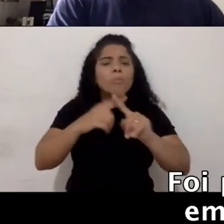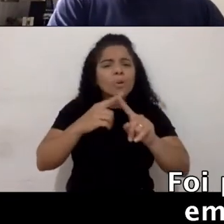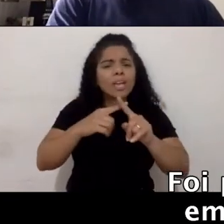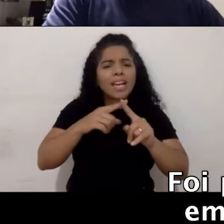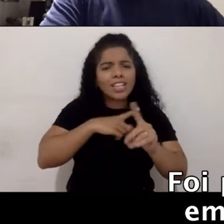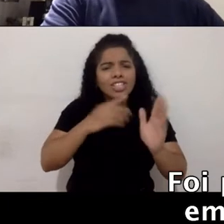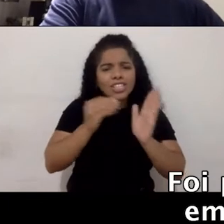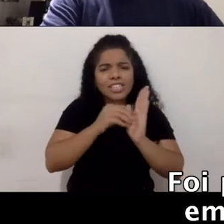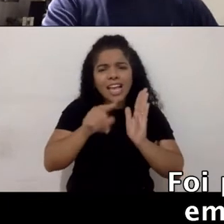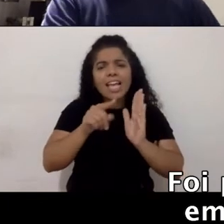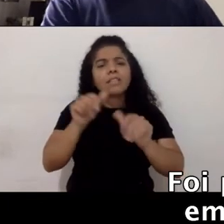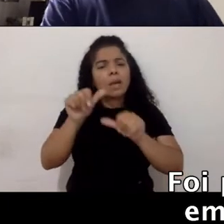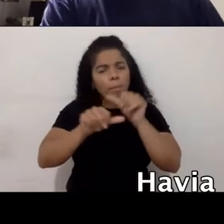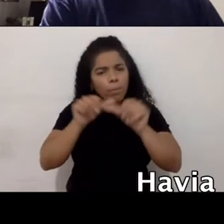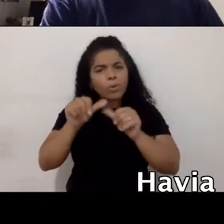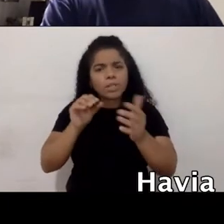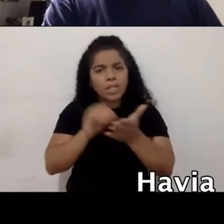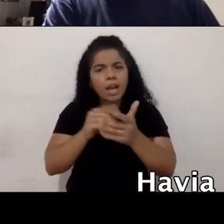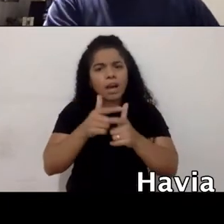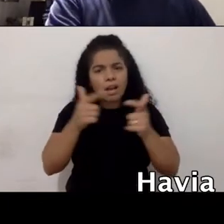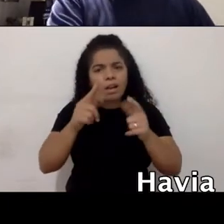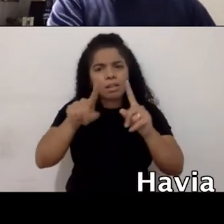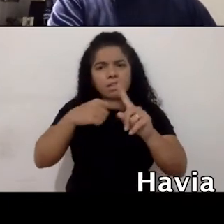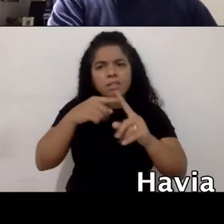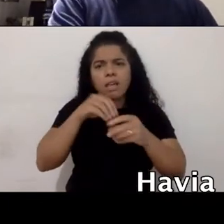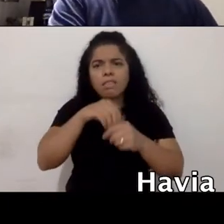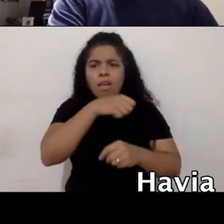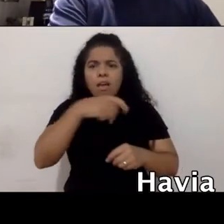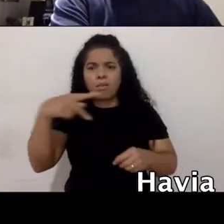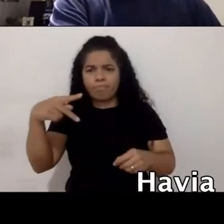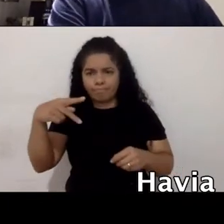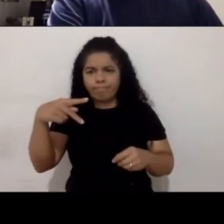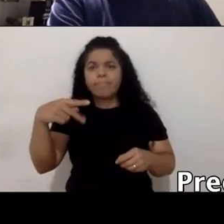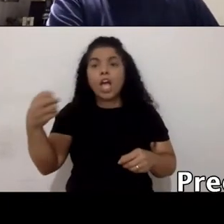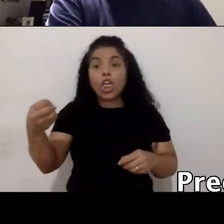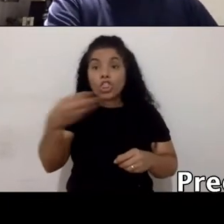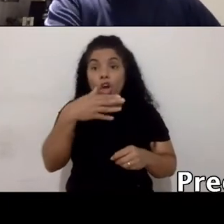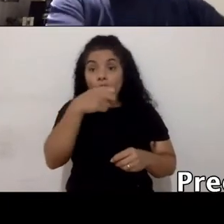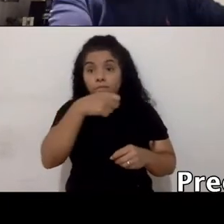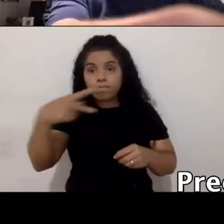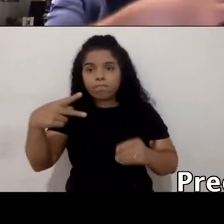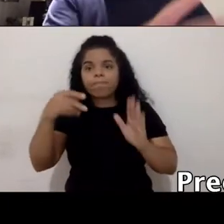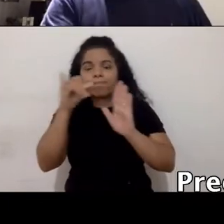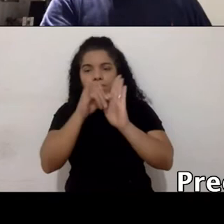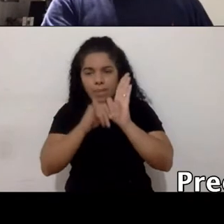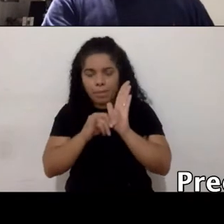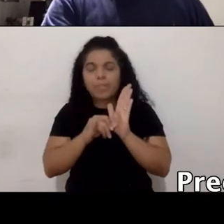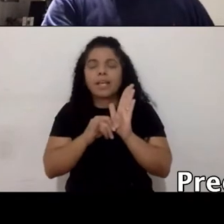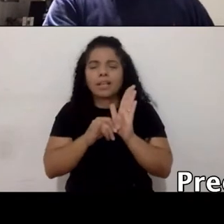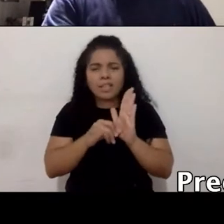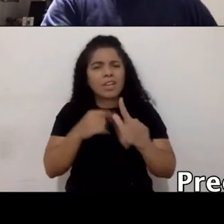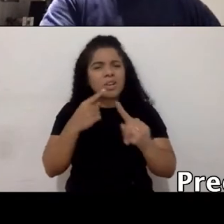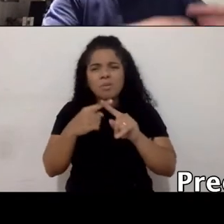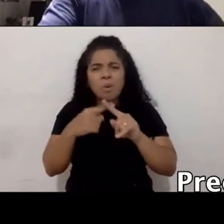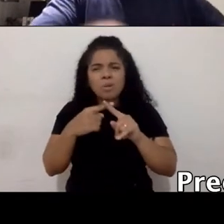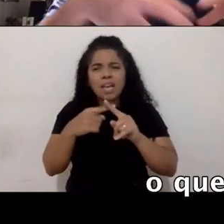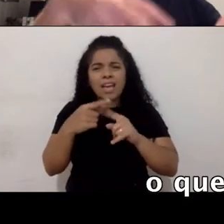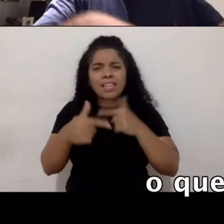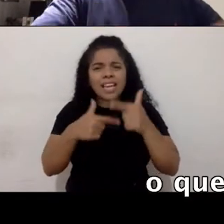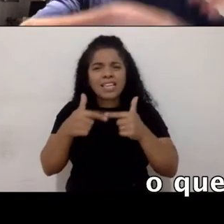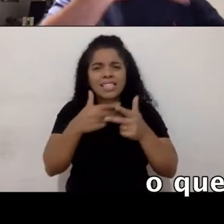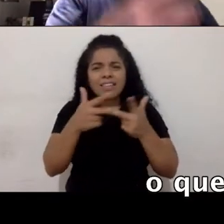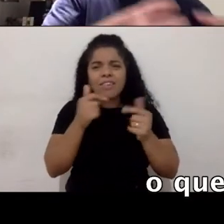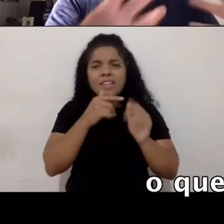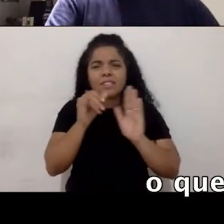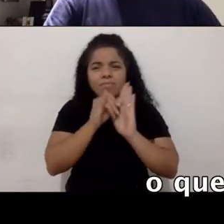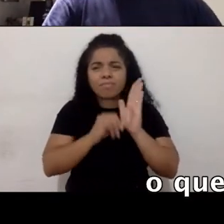new application was being deployed. Okay, why was a new application or a new service being deployed? Well, we needed to do something different in this application. And so you kind of go up and it's like, what were we trying to do as